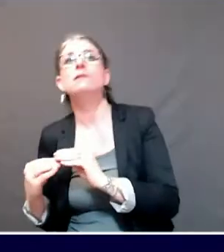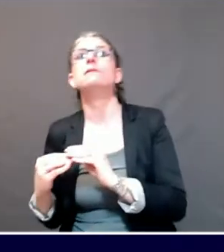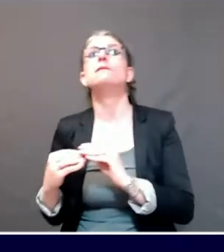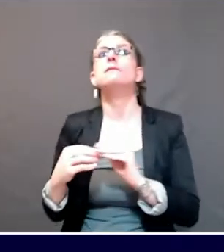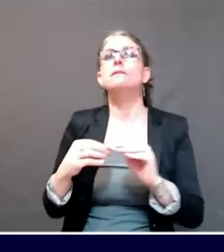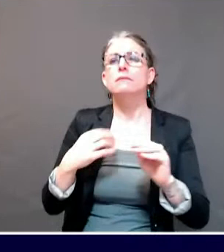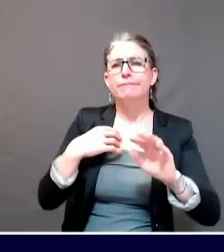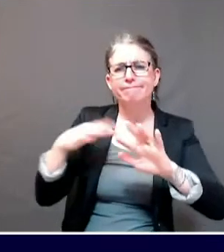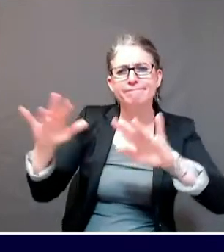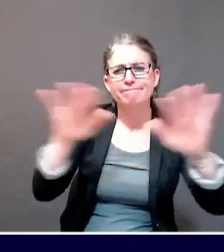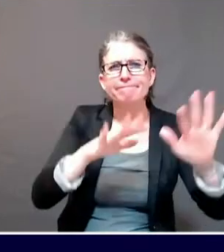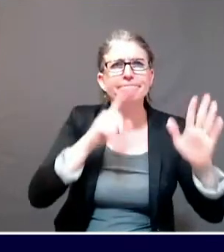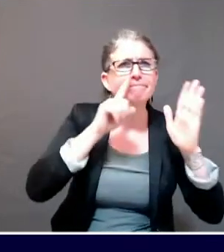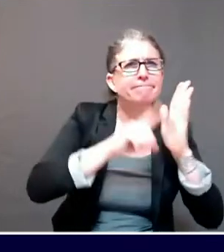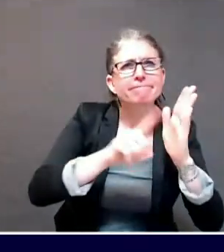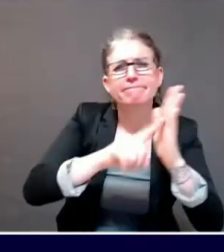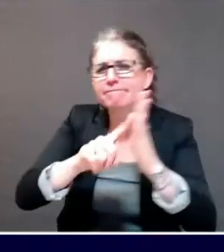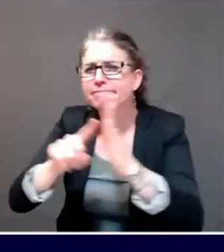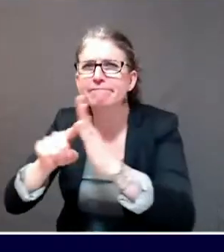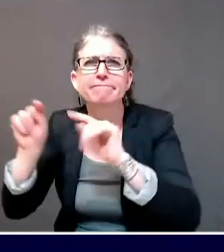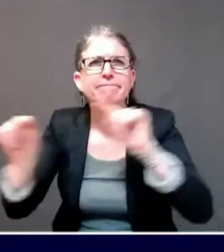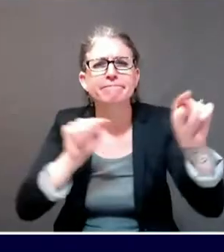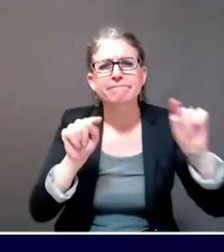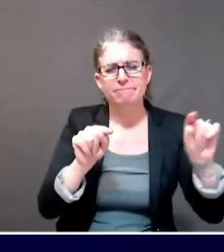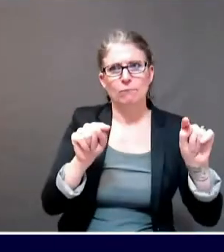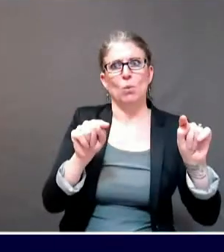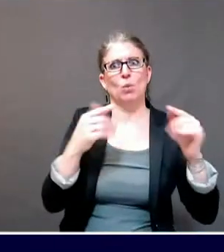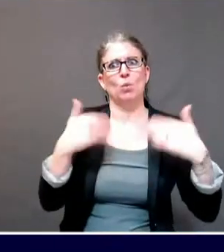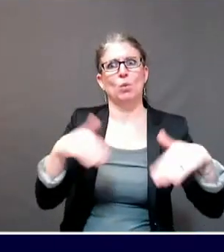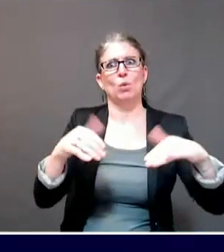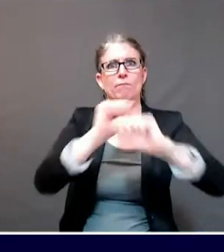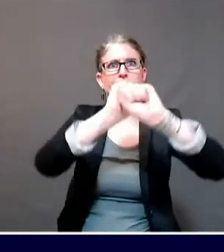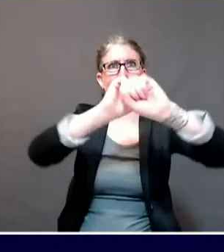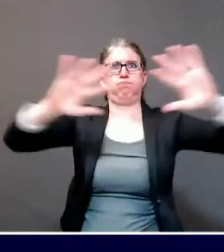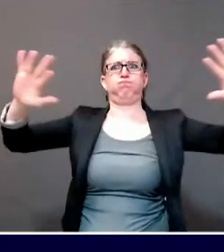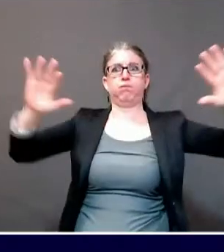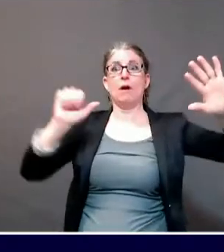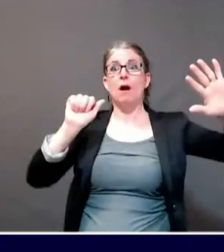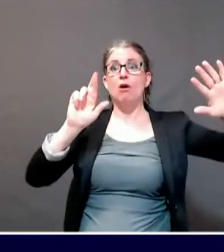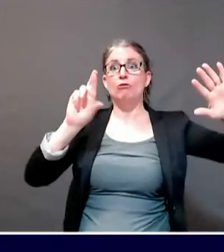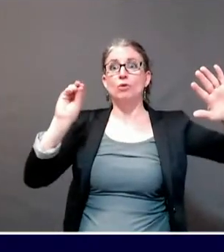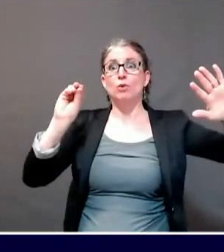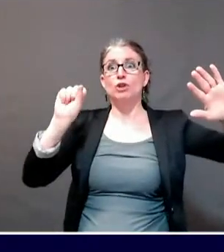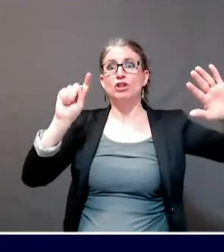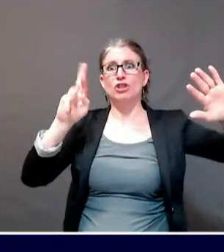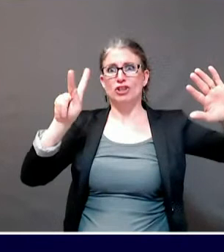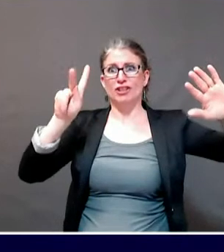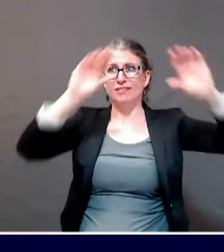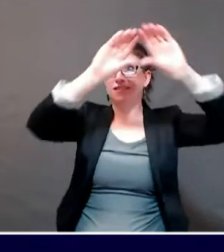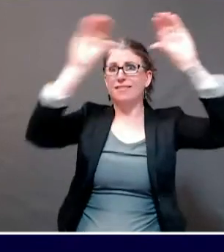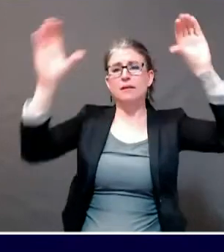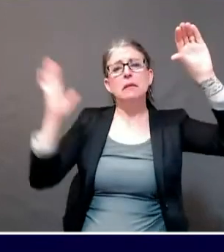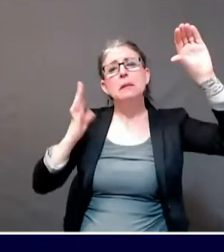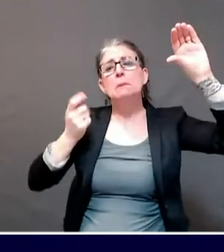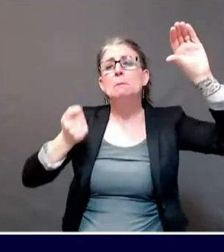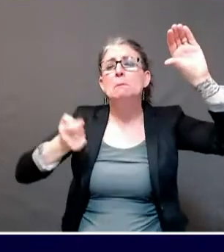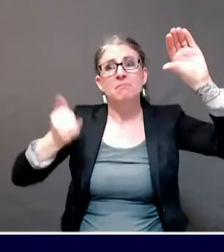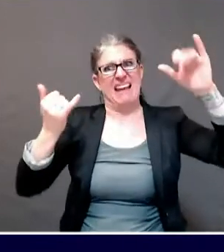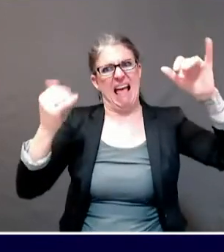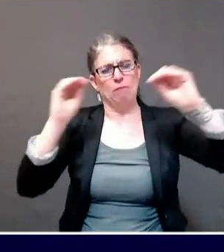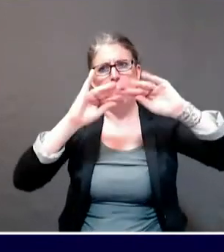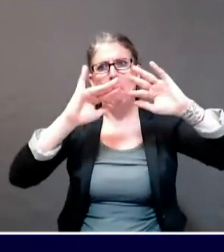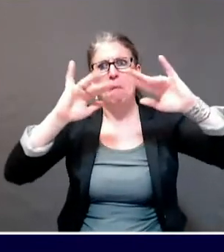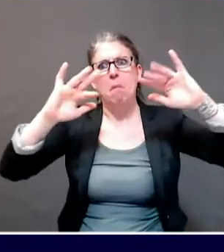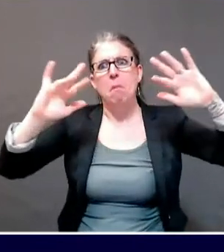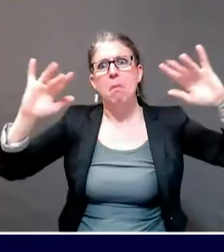increased number of cases that are now generating an increasing number of outbreaks, particularly in Aroostook County. I've